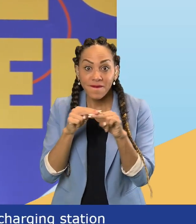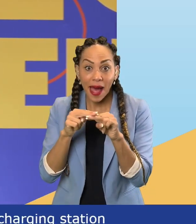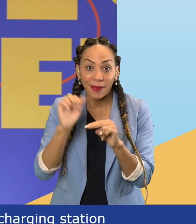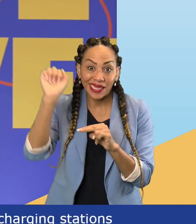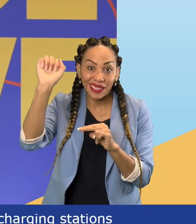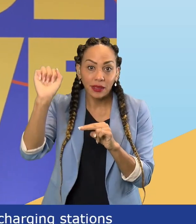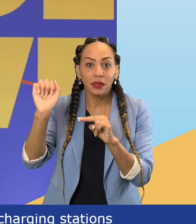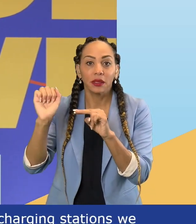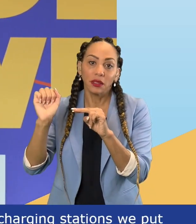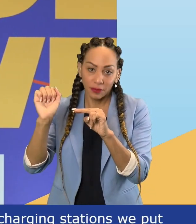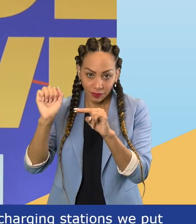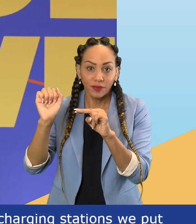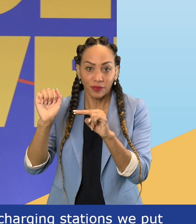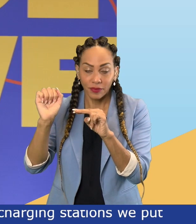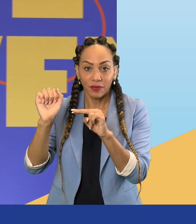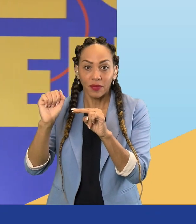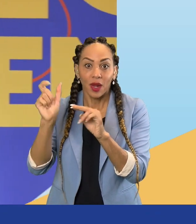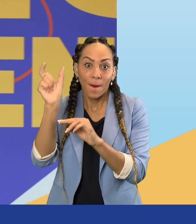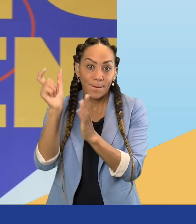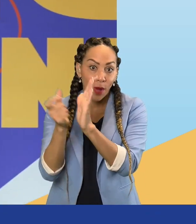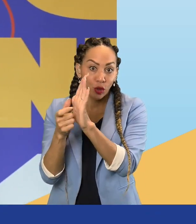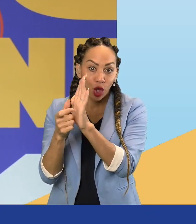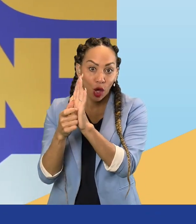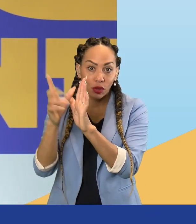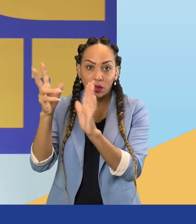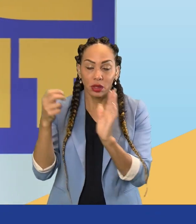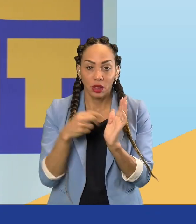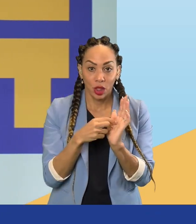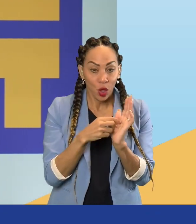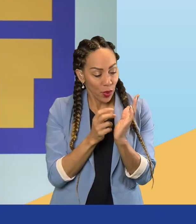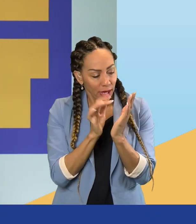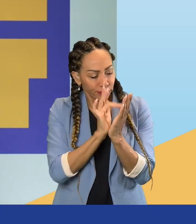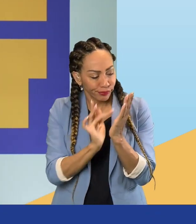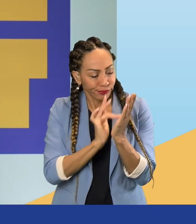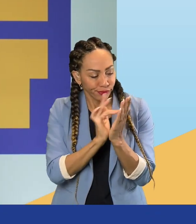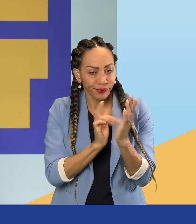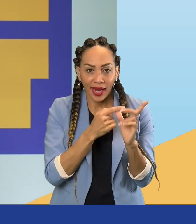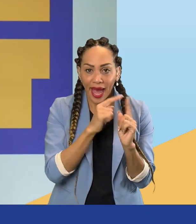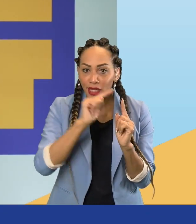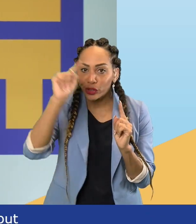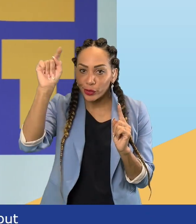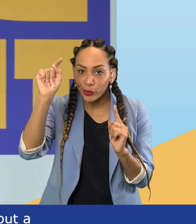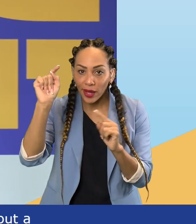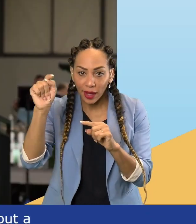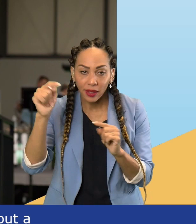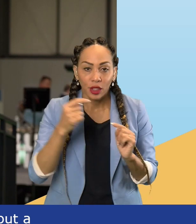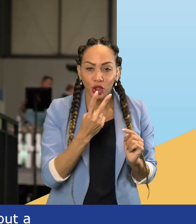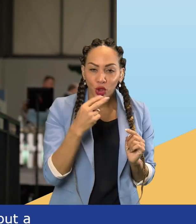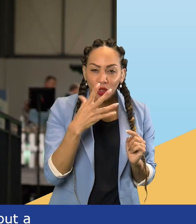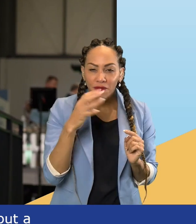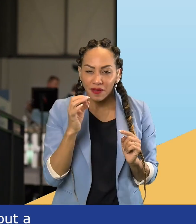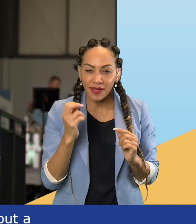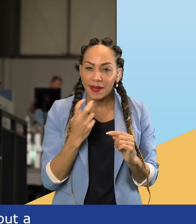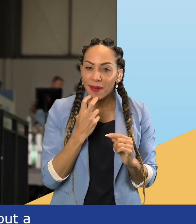mapped out a journey for her that would require only one stop on the way up. If she picked a car that had a kind of 250-mile battery range, she could